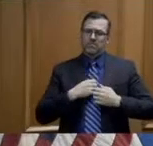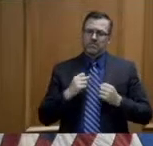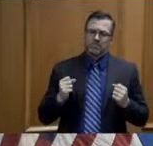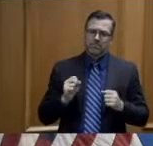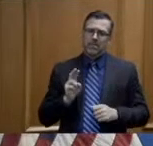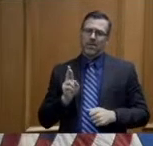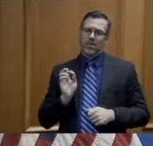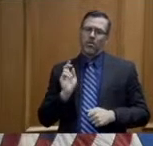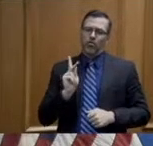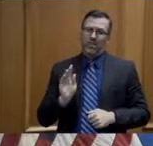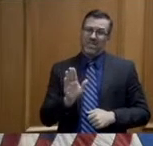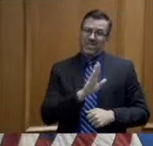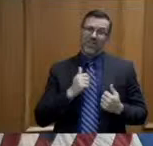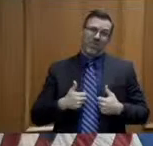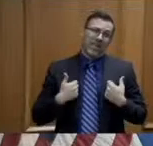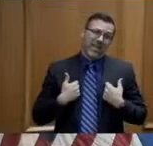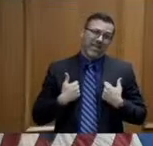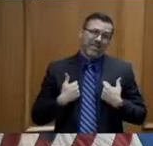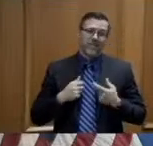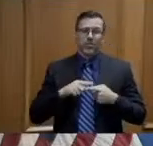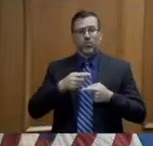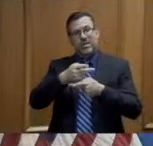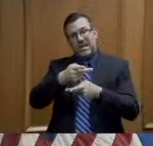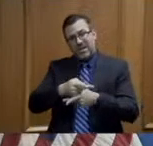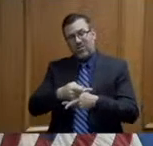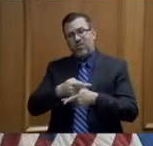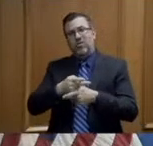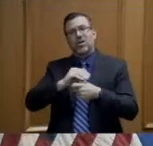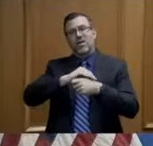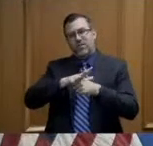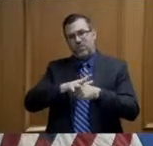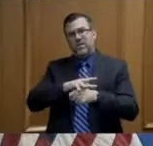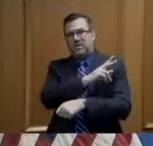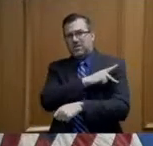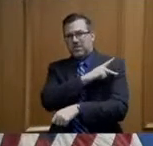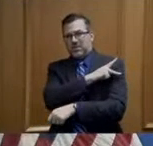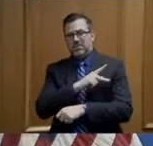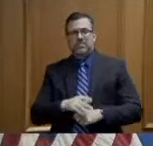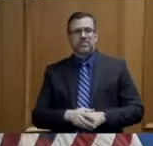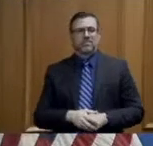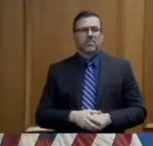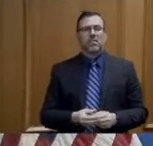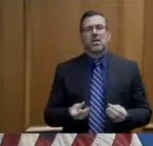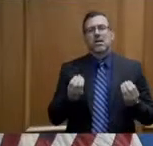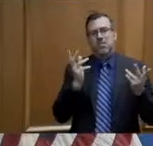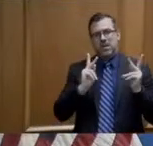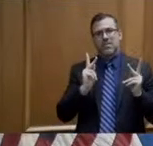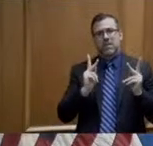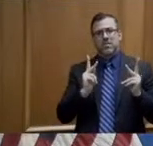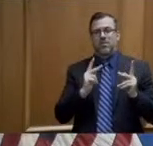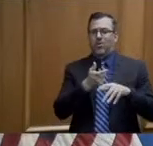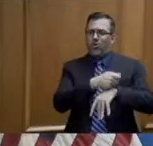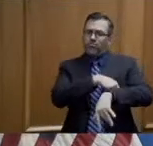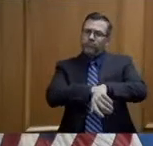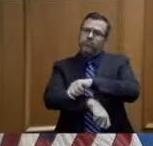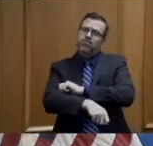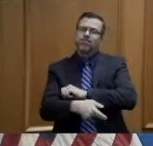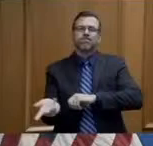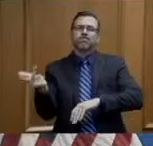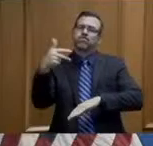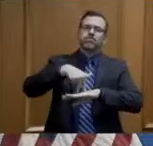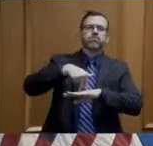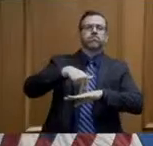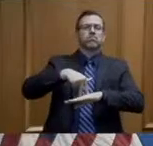COVID patients, to test, to serve. There are many that are stepping up as Tennesseans to address the